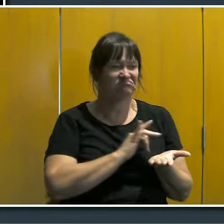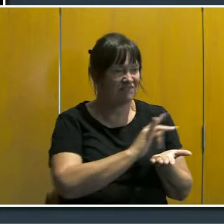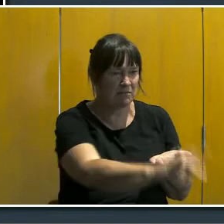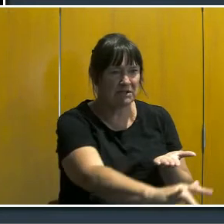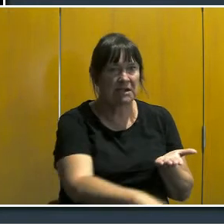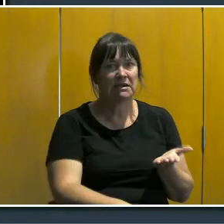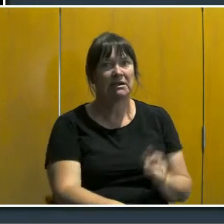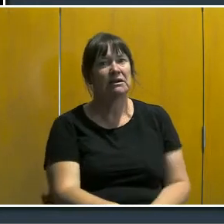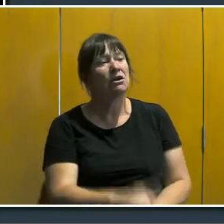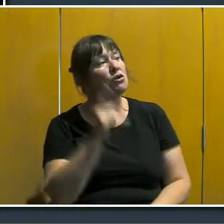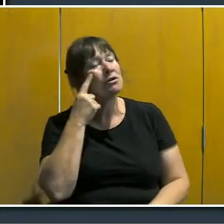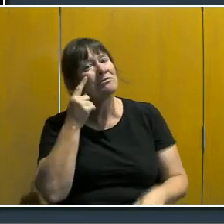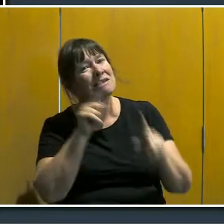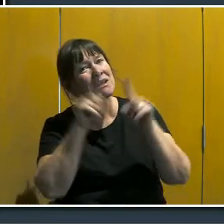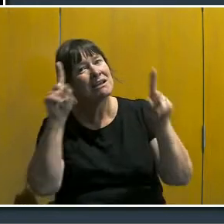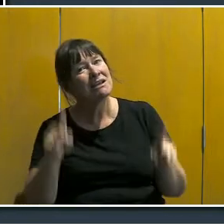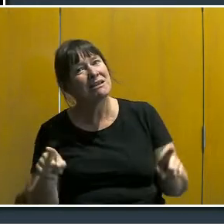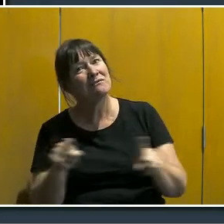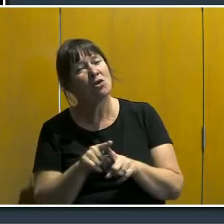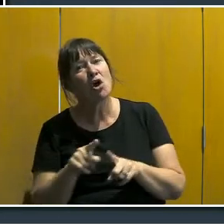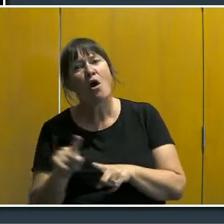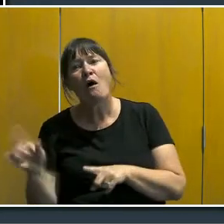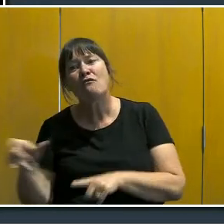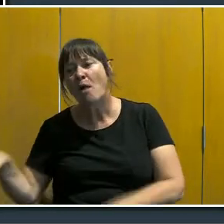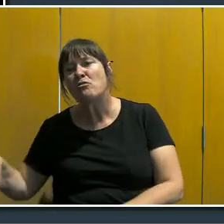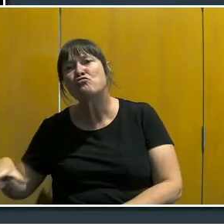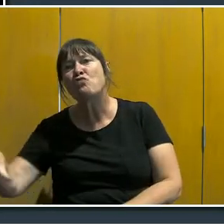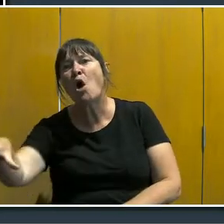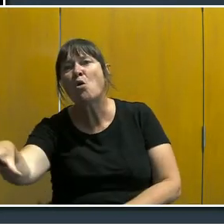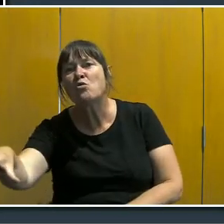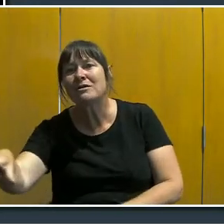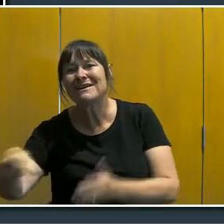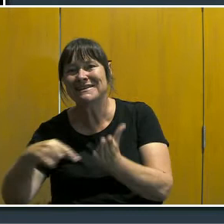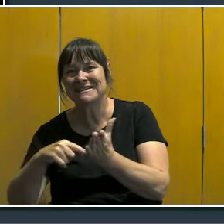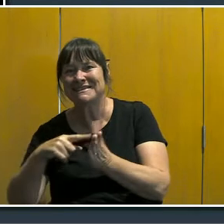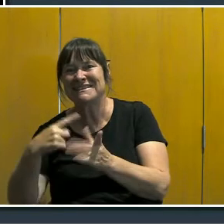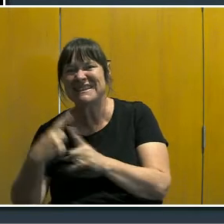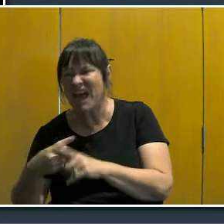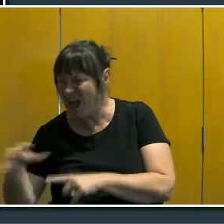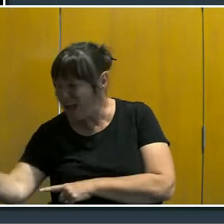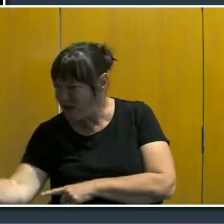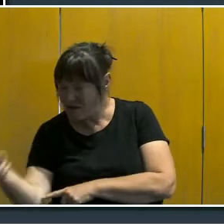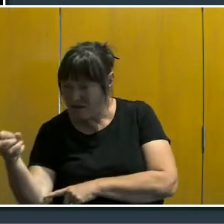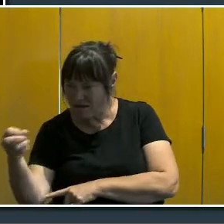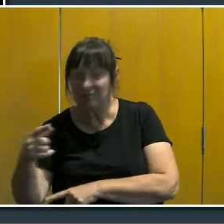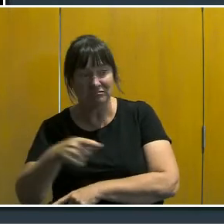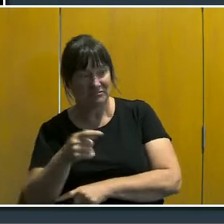you can see there are actually huge pieces of tar seal and piles of metal off our road, which we have had to clean up.